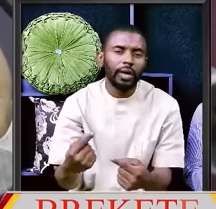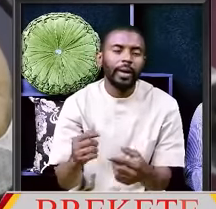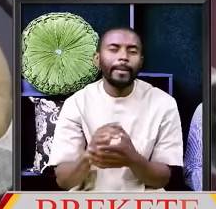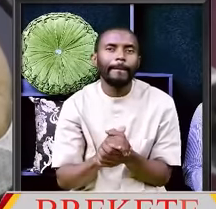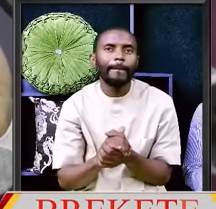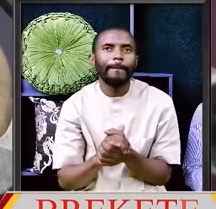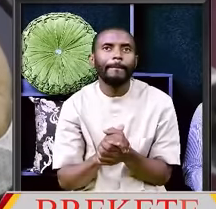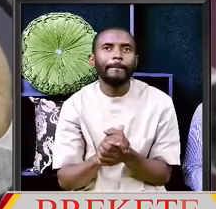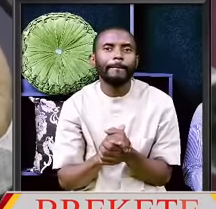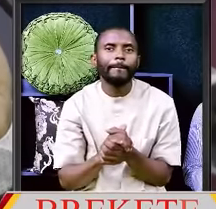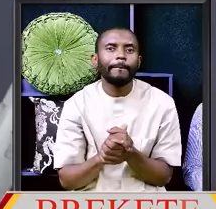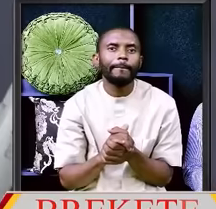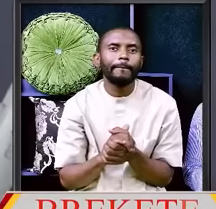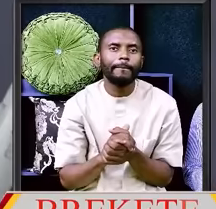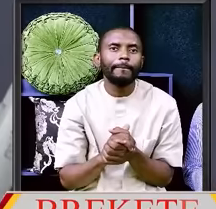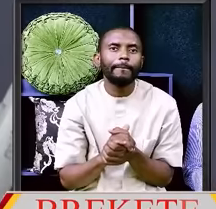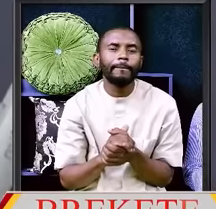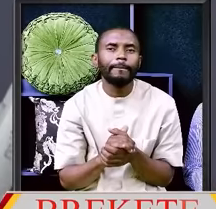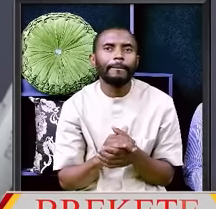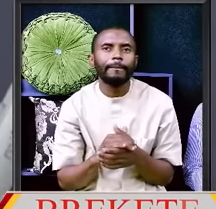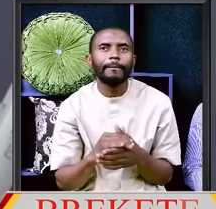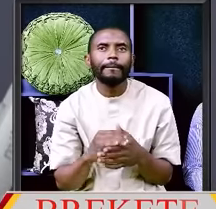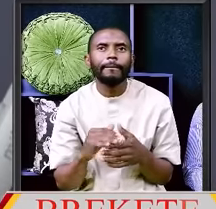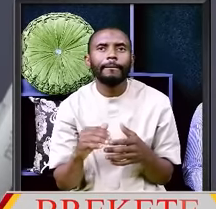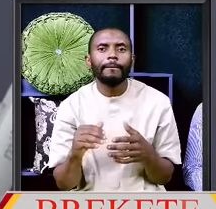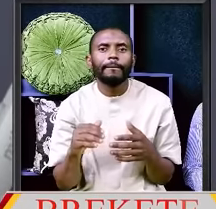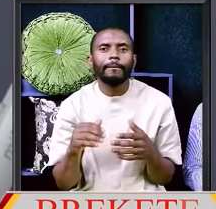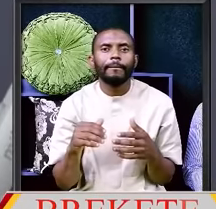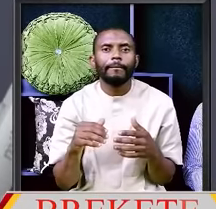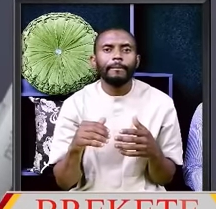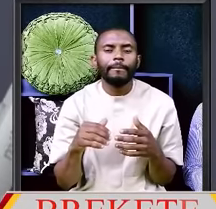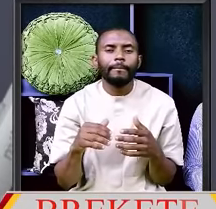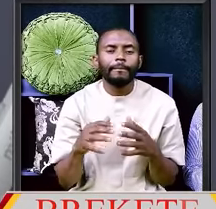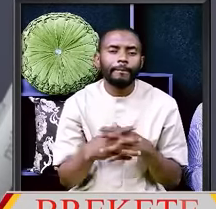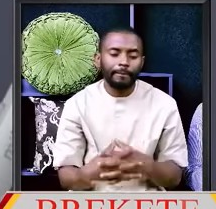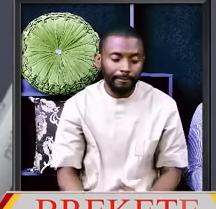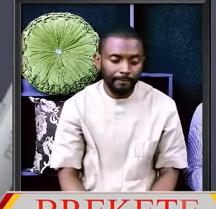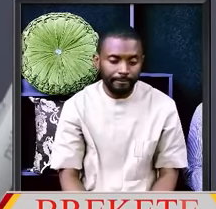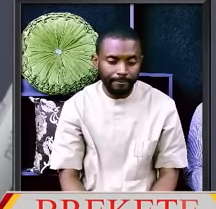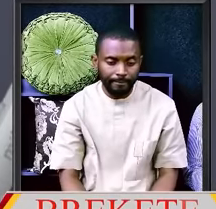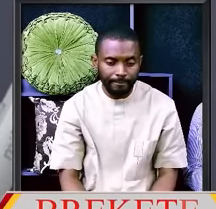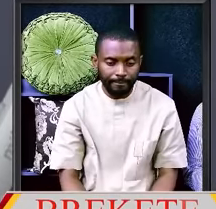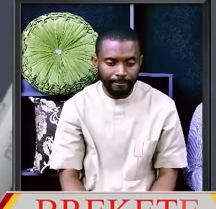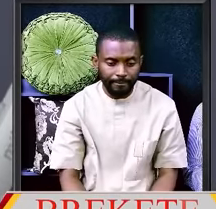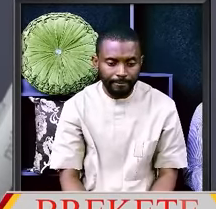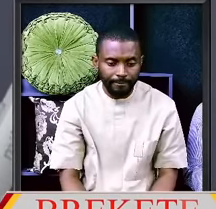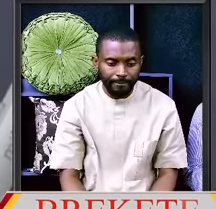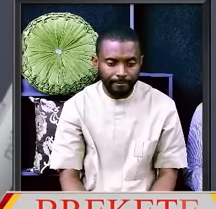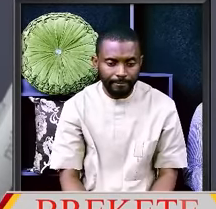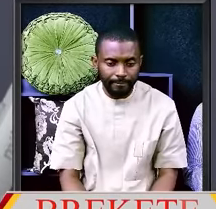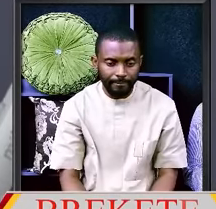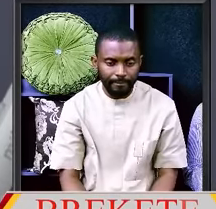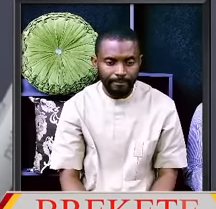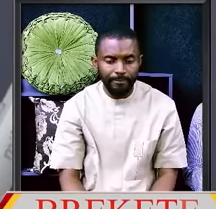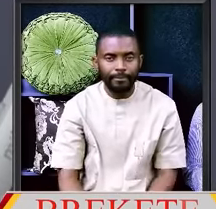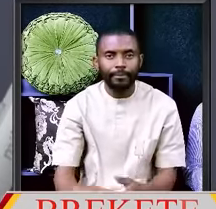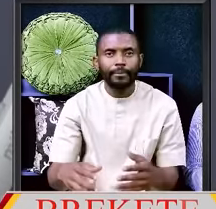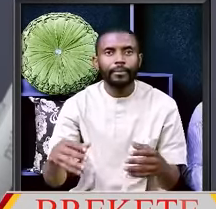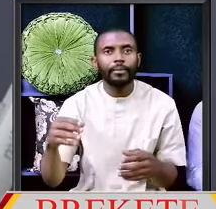matter. This one they call come now. So we will bring this one, The boy don't die,